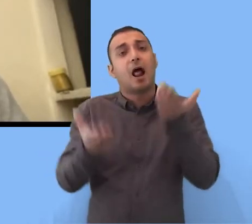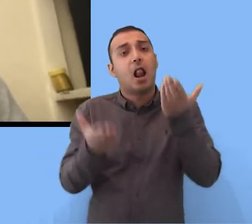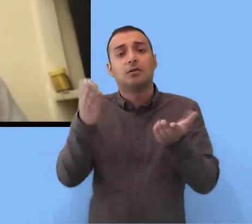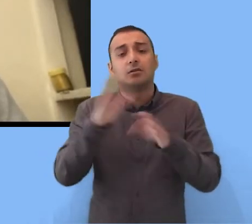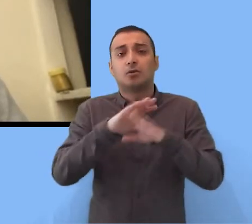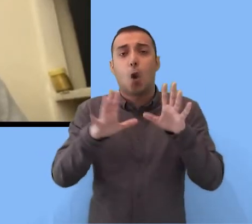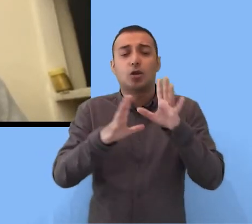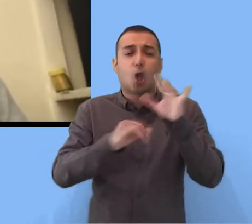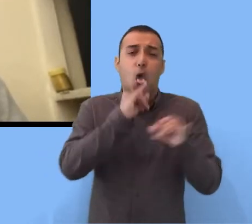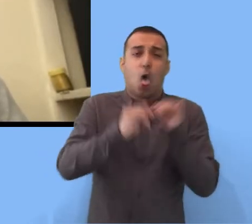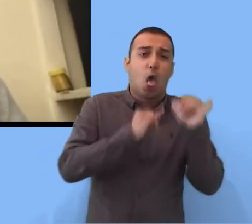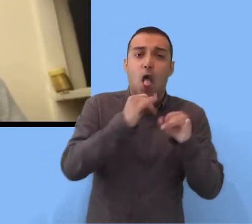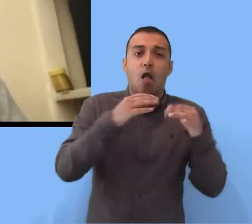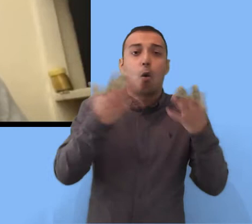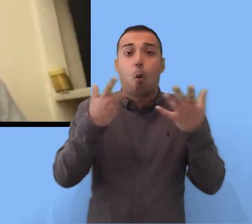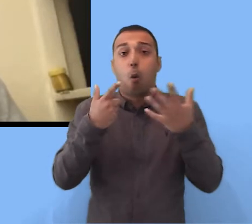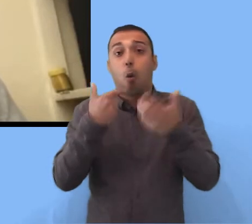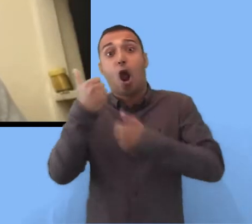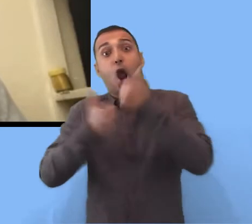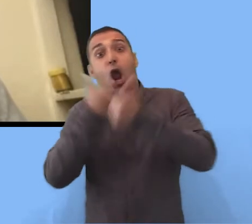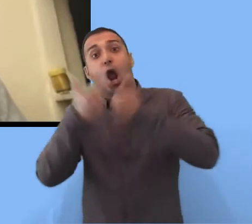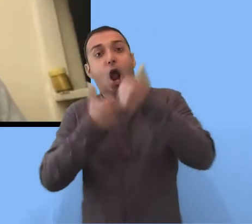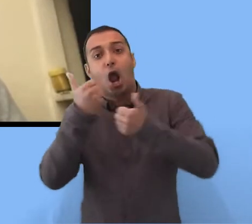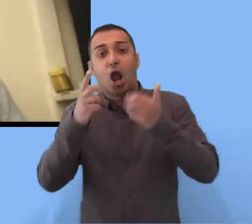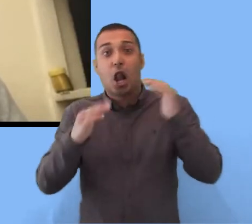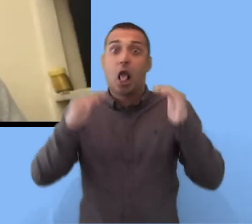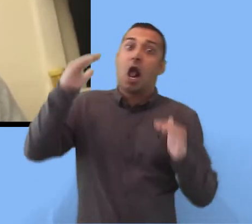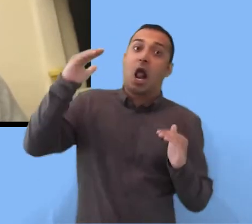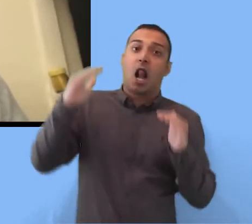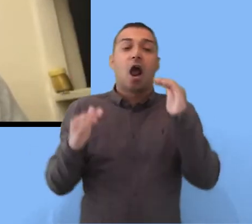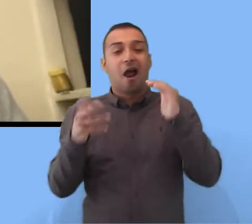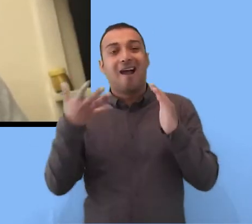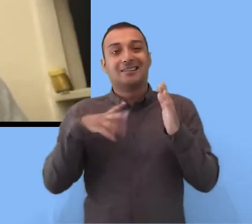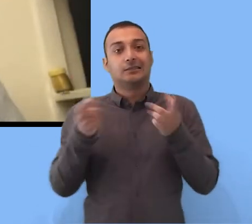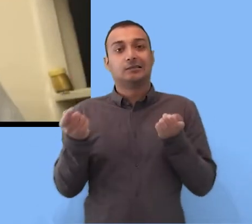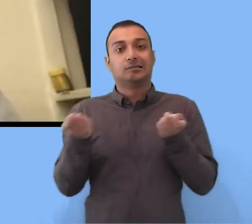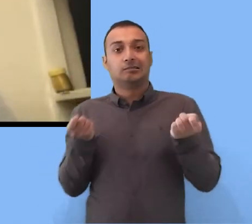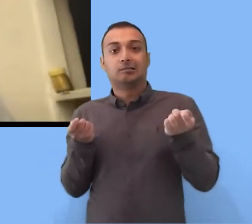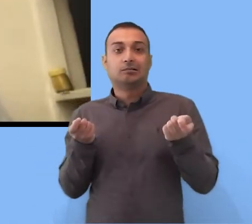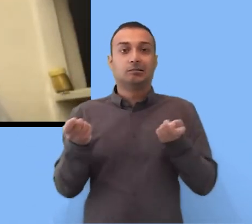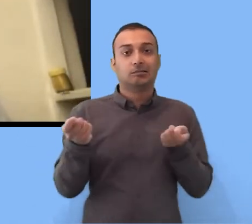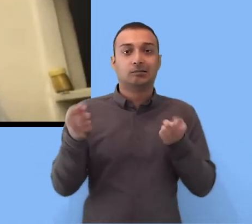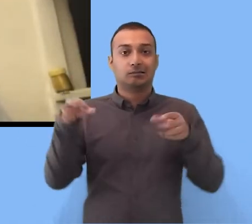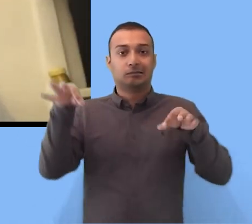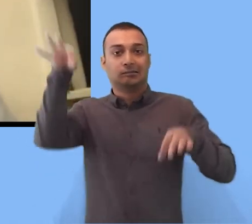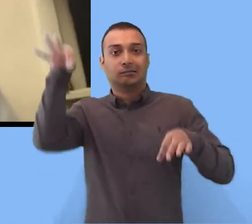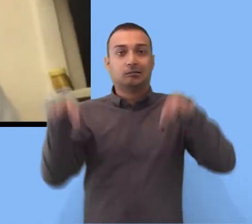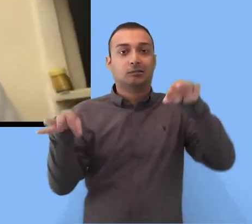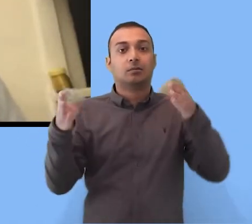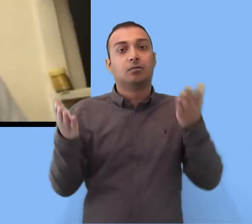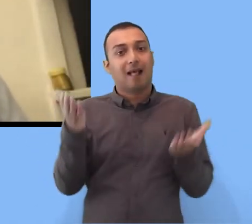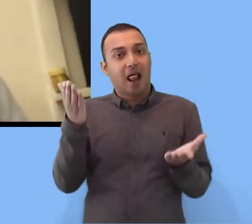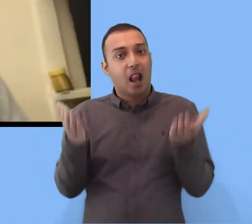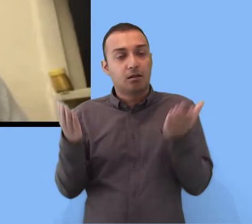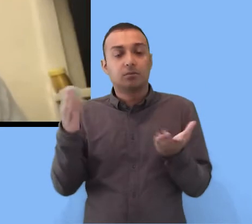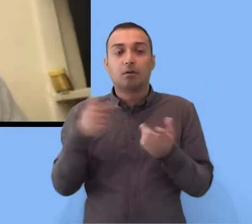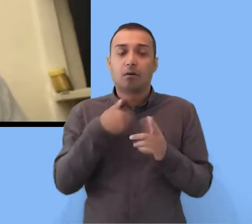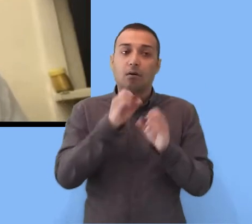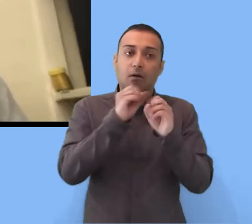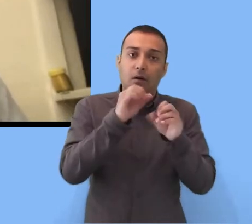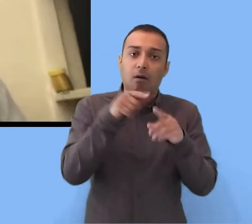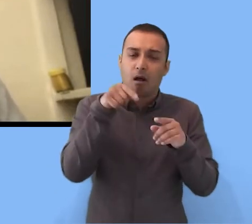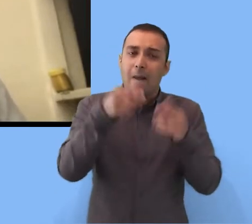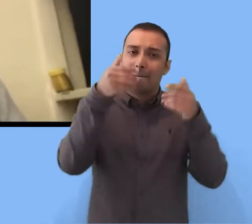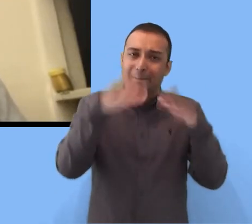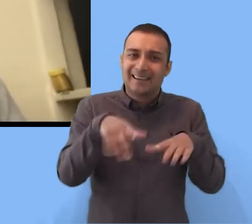people struggle with, you know, making sure that, you know, we're giving a bit of learning, we're telling them a bit about the day, but also taking time